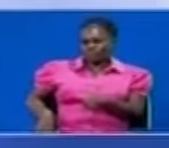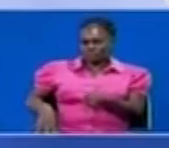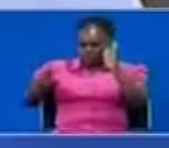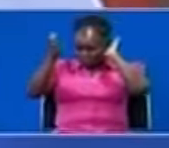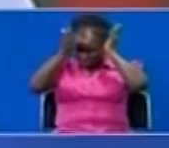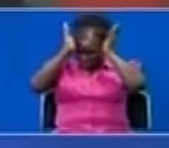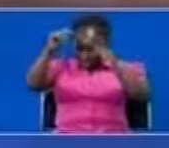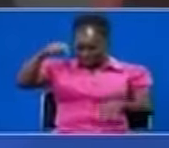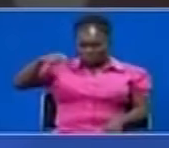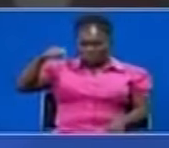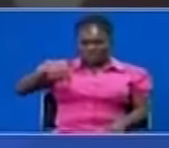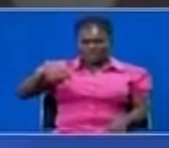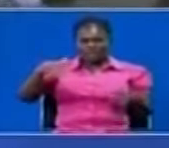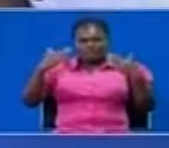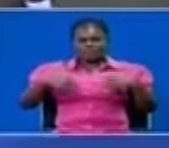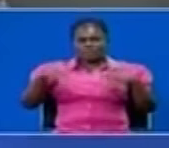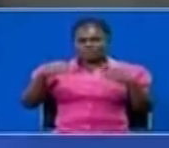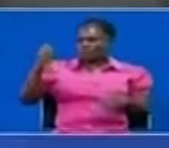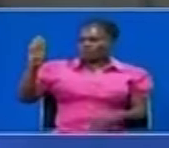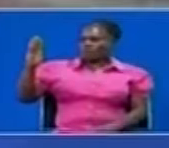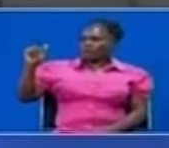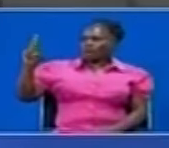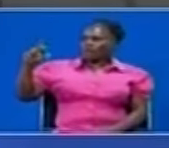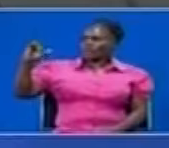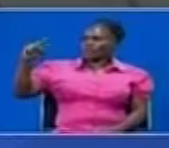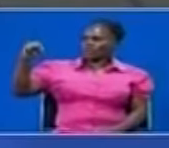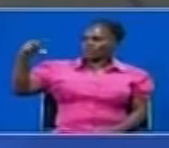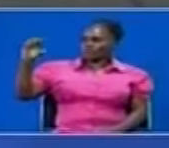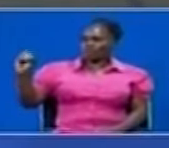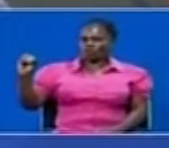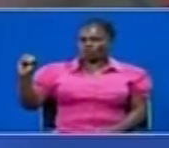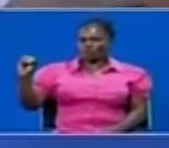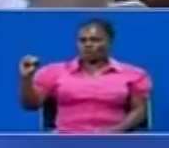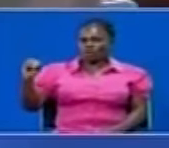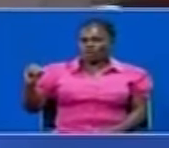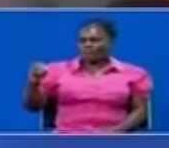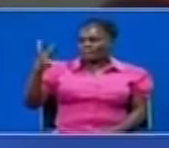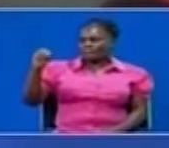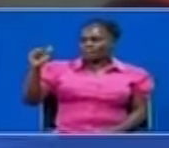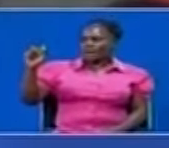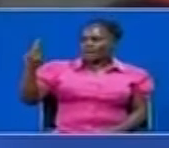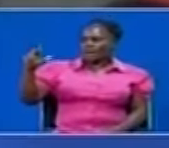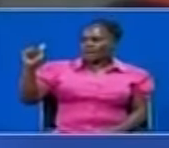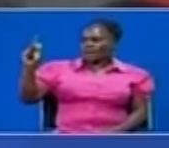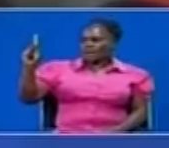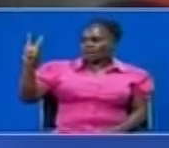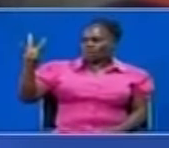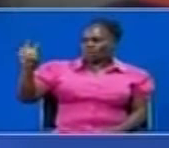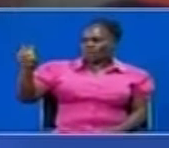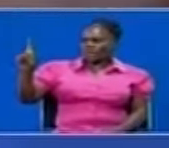hii watu huko Baringo, watu huko upande wa Elgeyo Marakwet